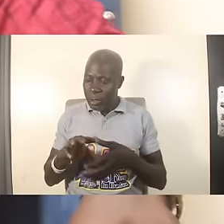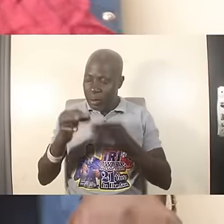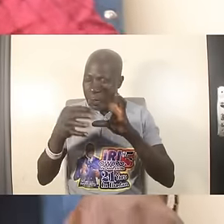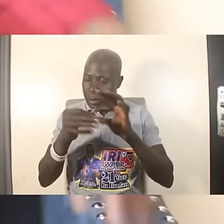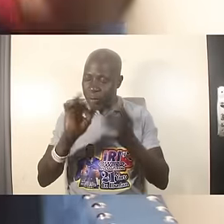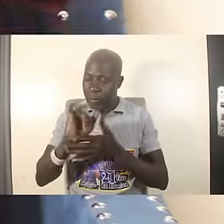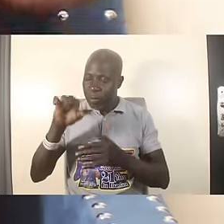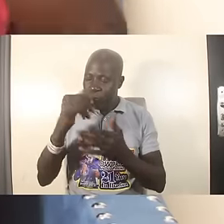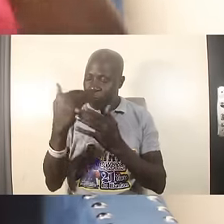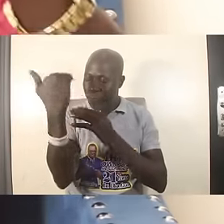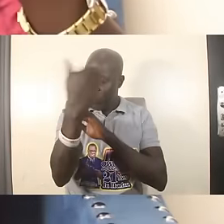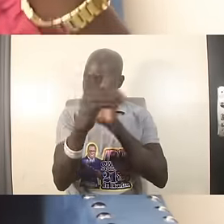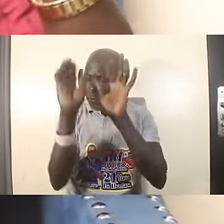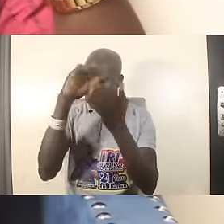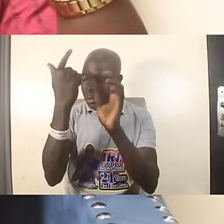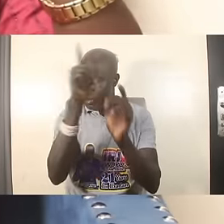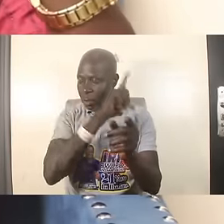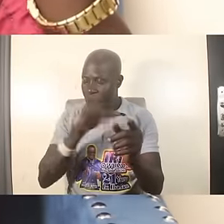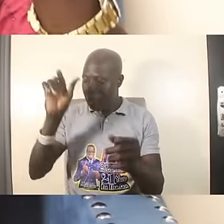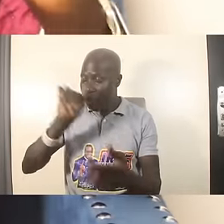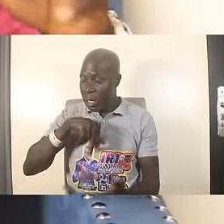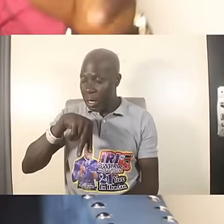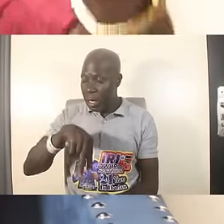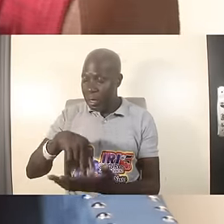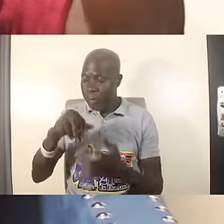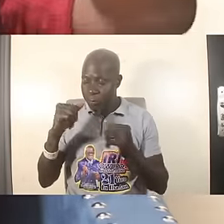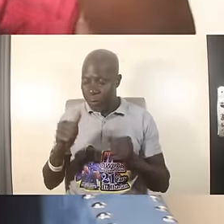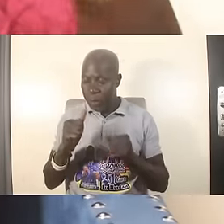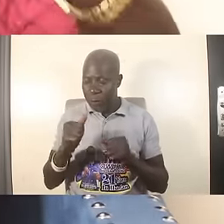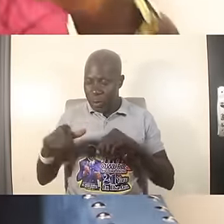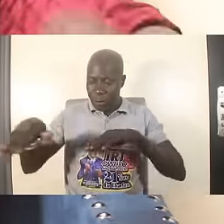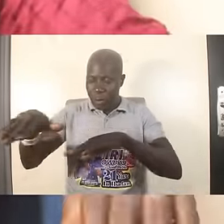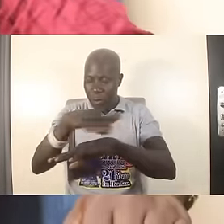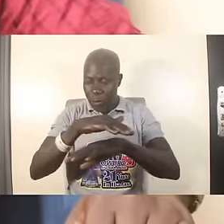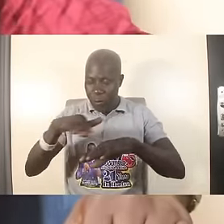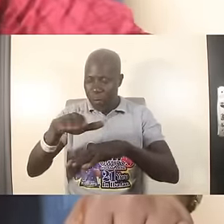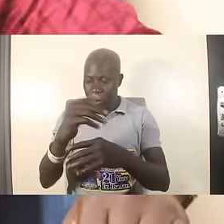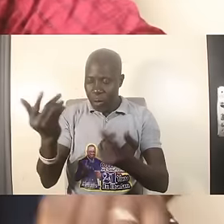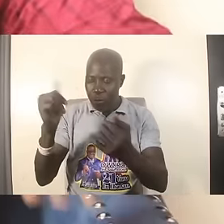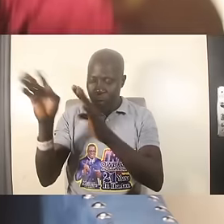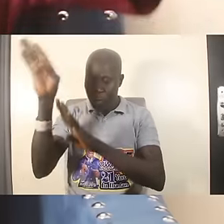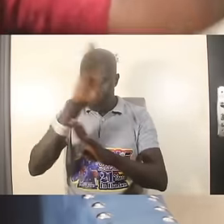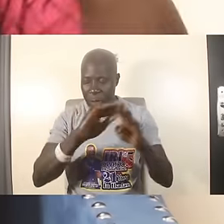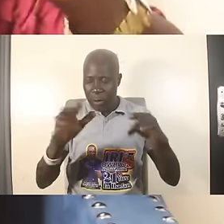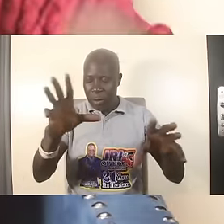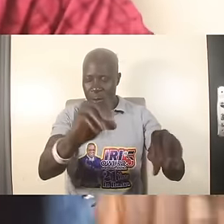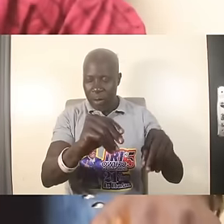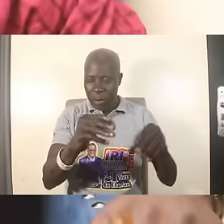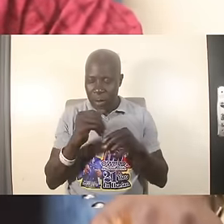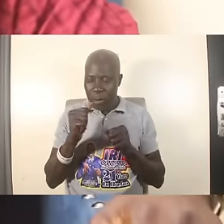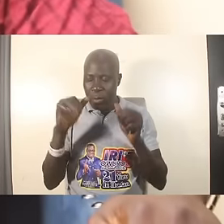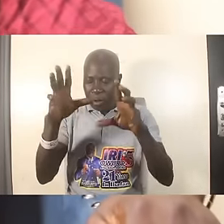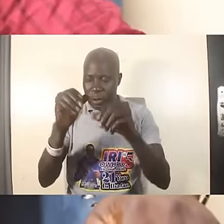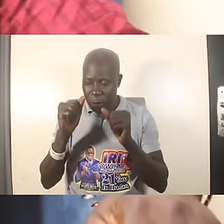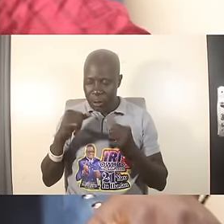than spirit na wa jo Oluwa ti emi do before the Lord the one arise there agbara ti bori ogun the power to overcome battle o ya gbagbara na amen